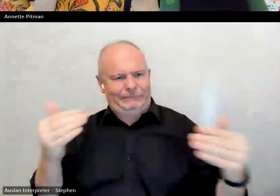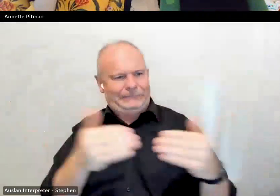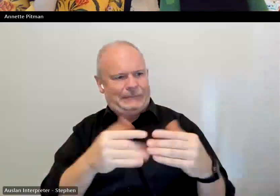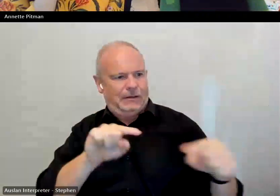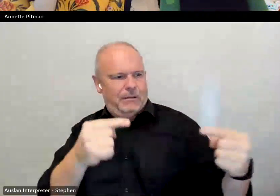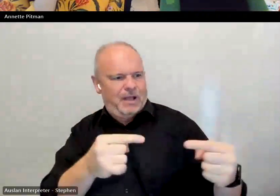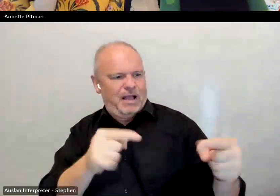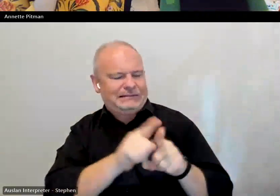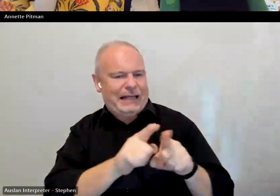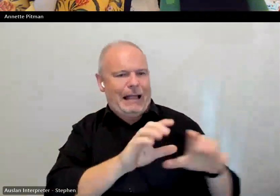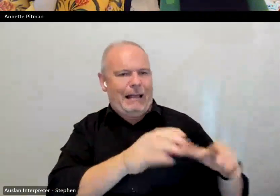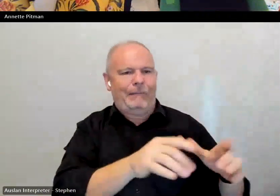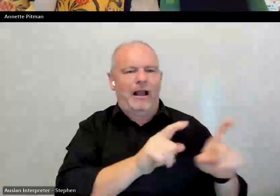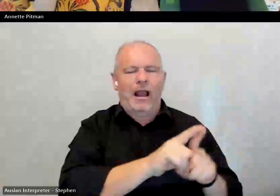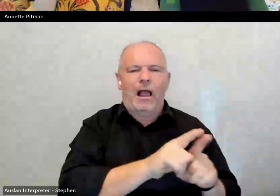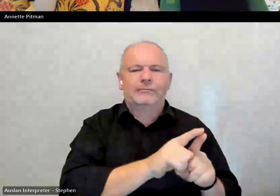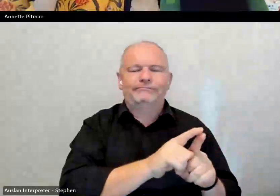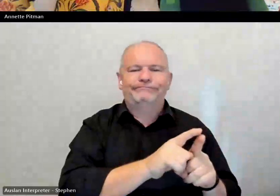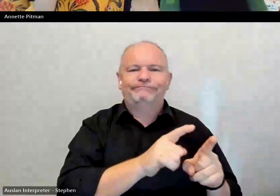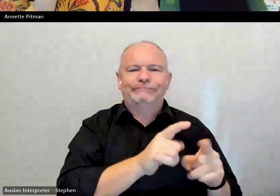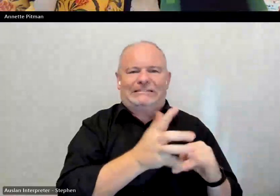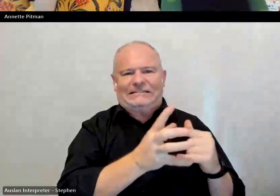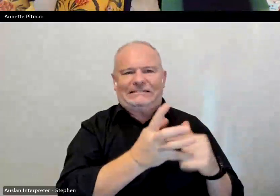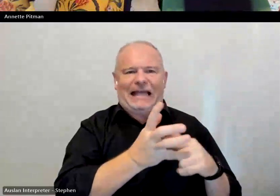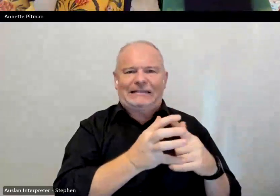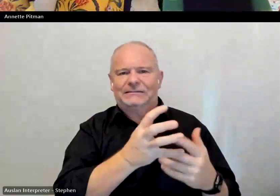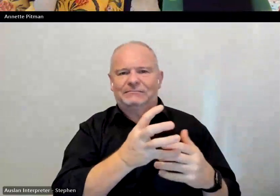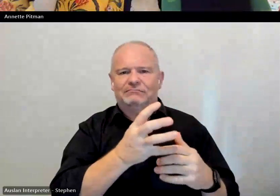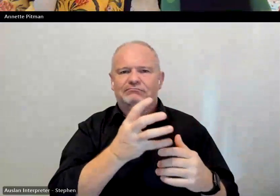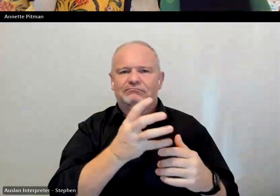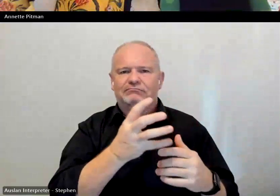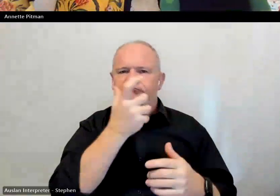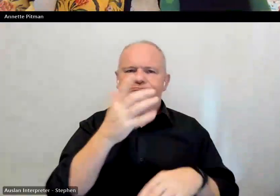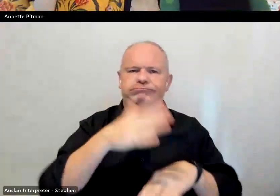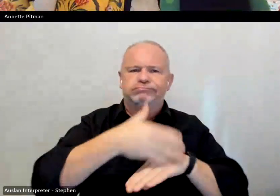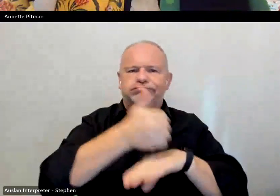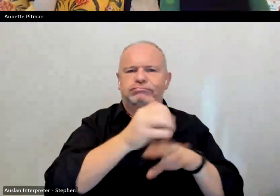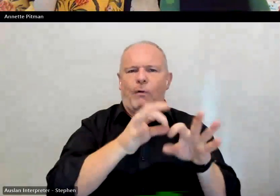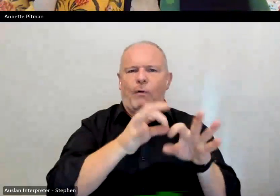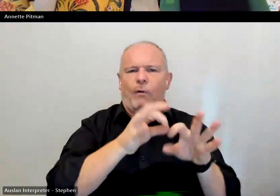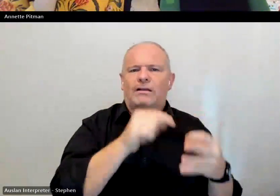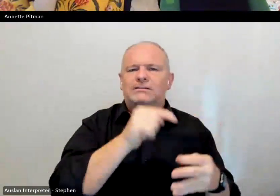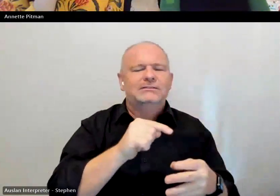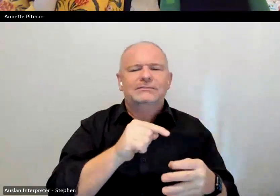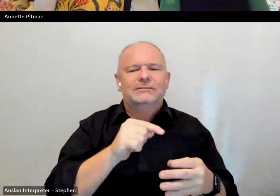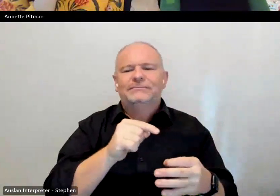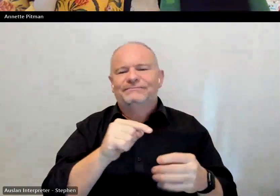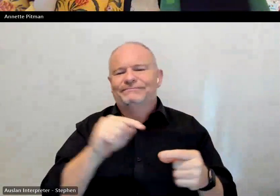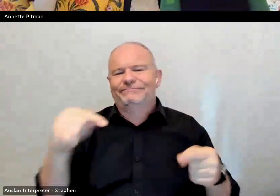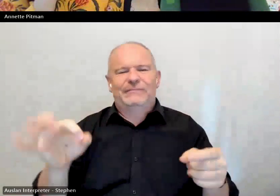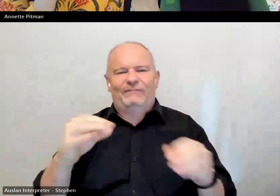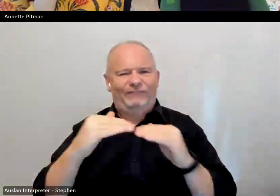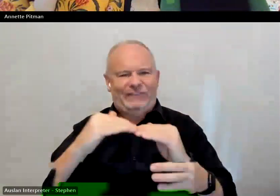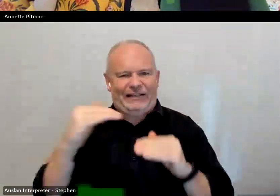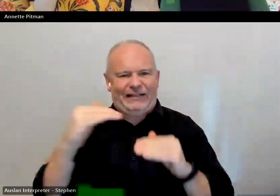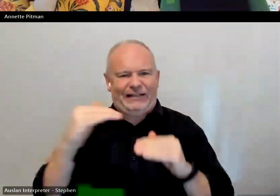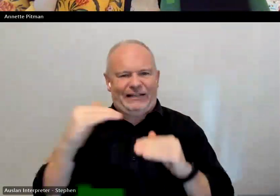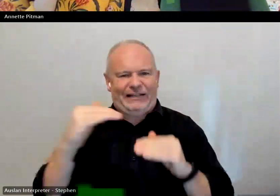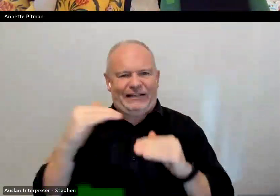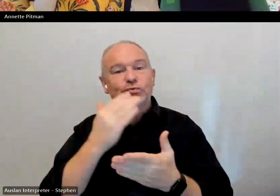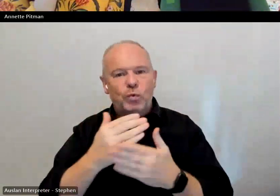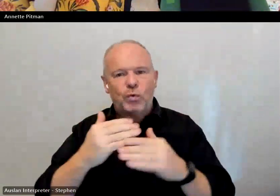category as a state significant organisation. We want to make sure that the scale